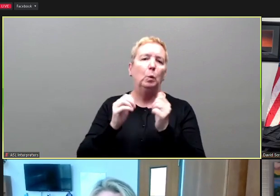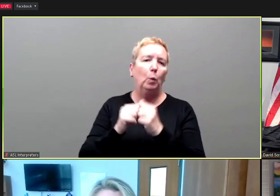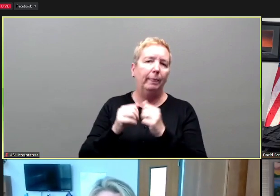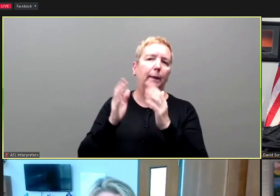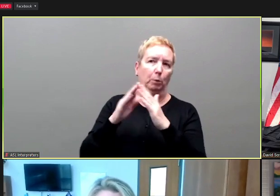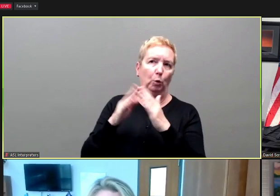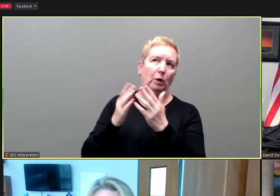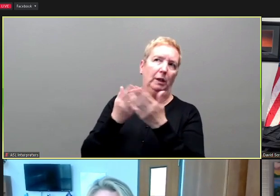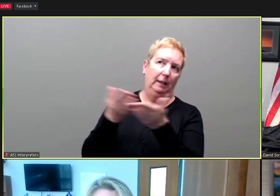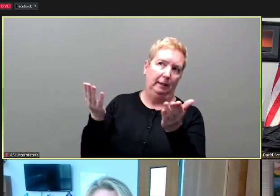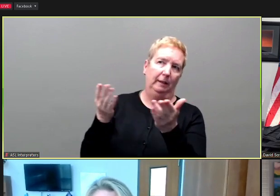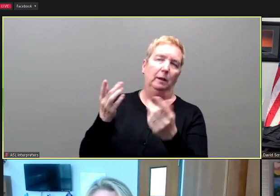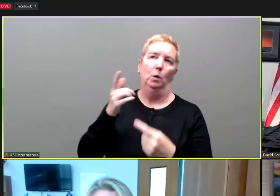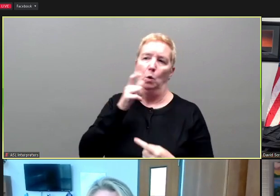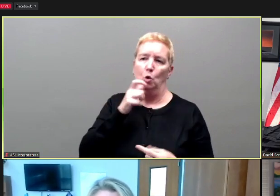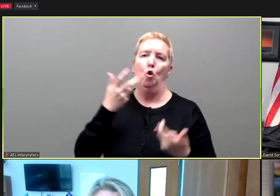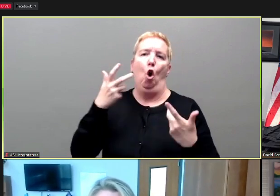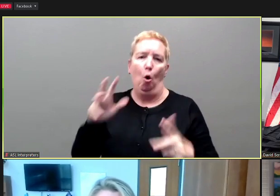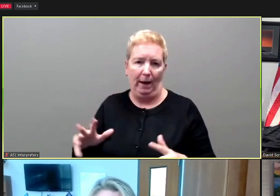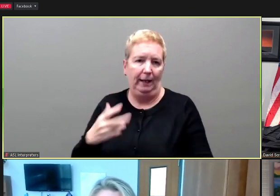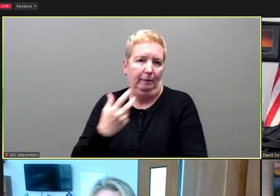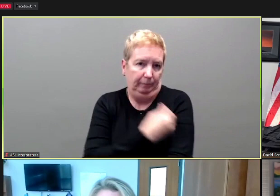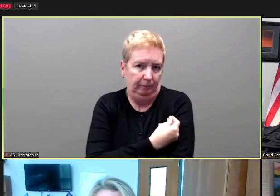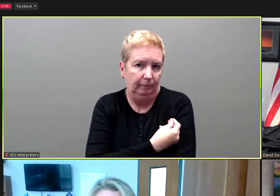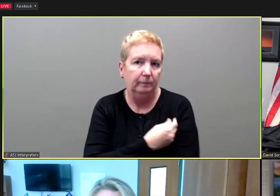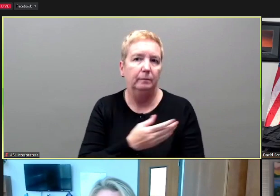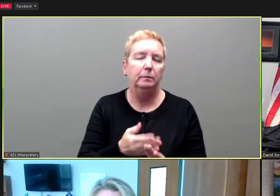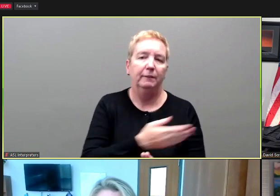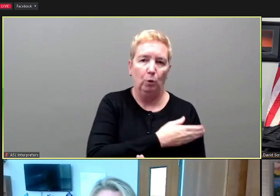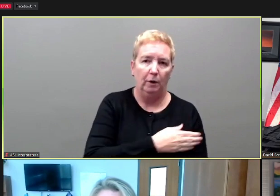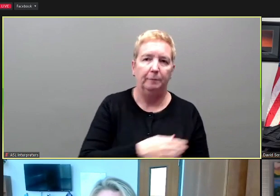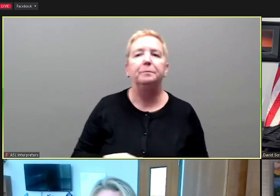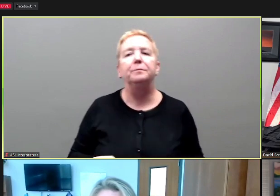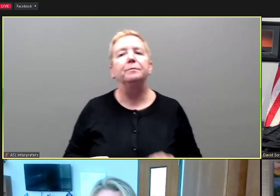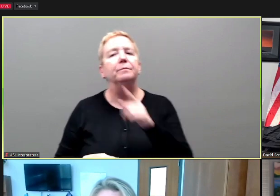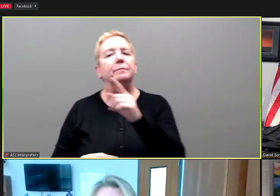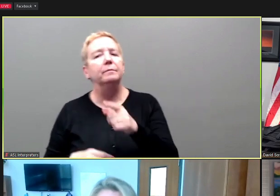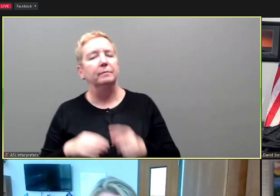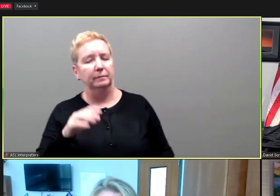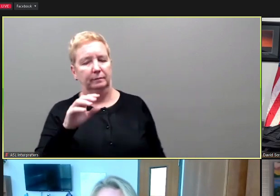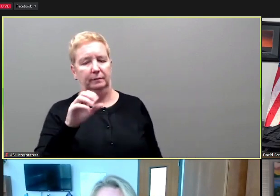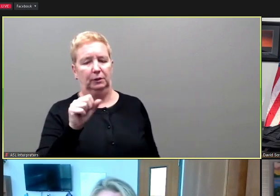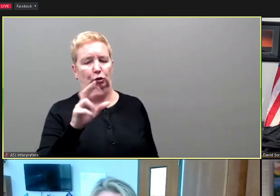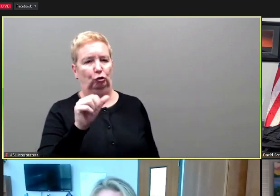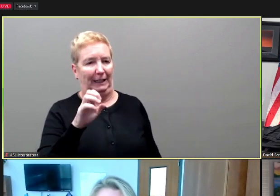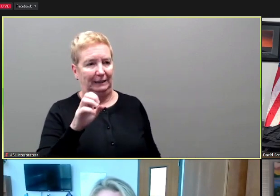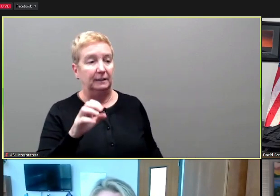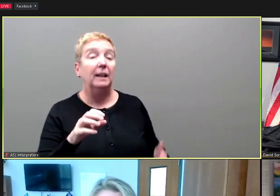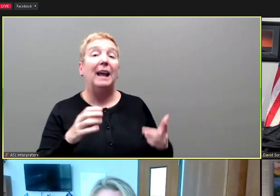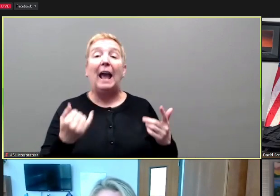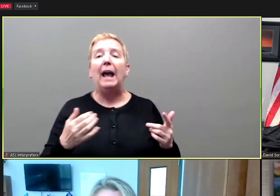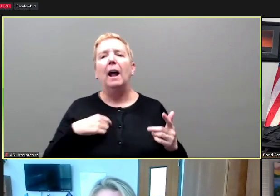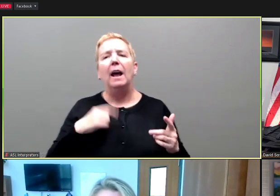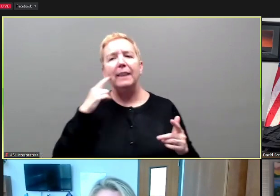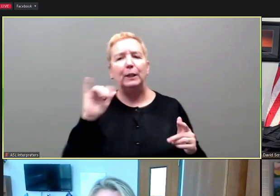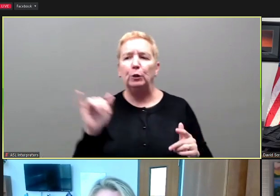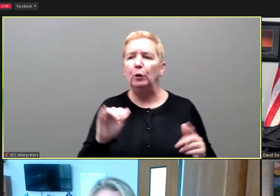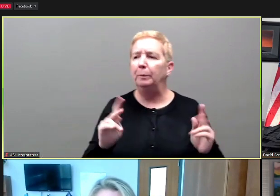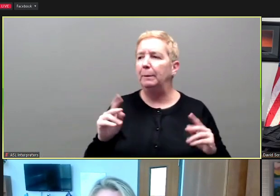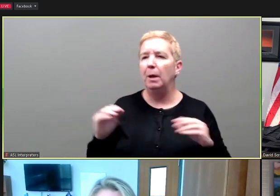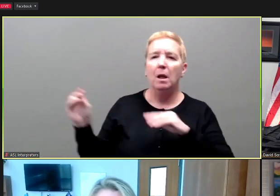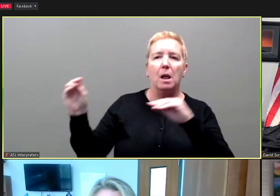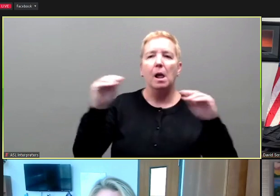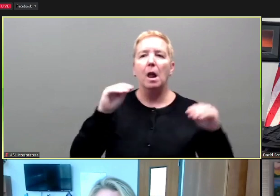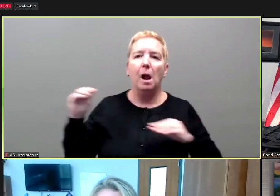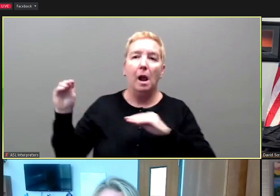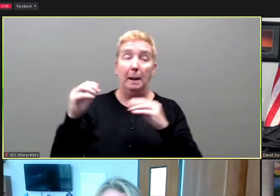vaccination efforts. Yeah, and I don't know. I mean, I think there's also the buzz part of it, and it's not data, but a lot